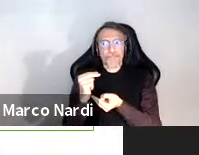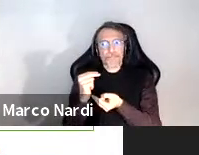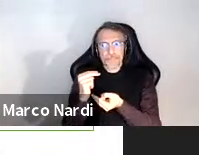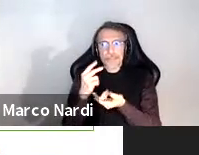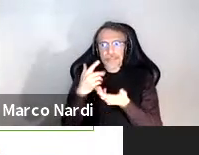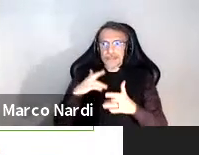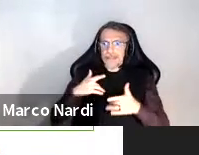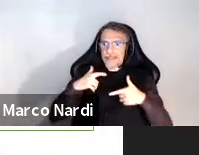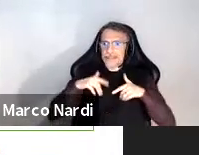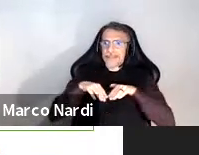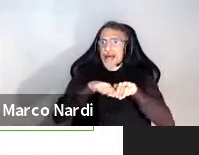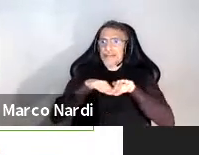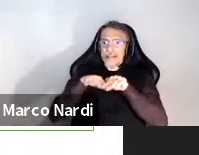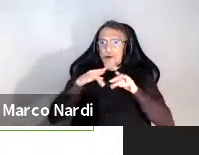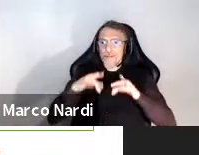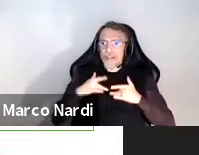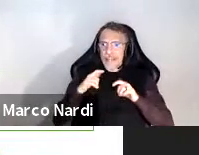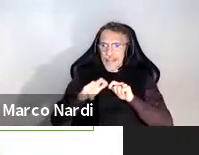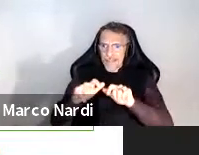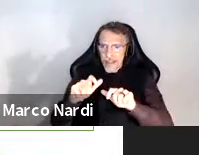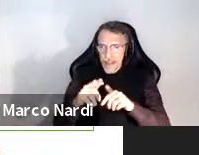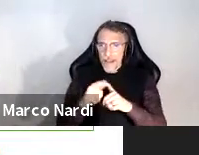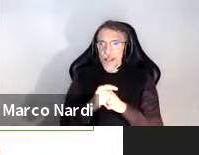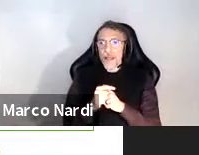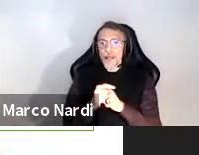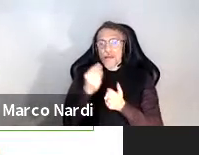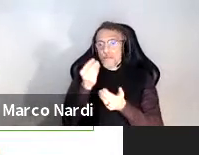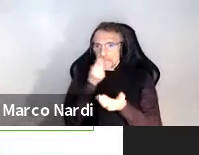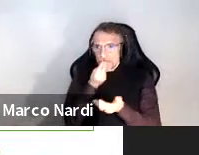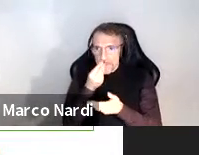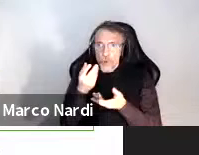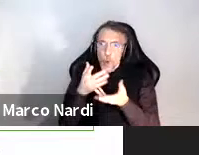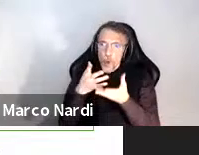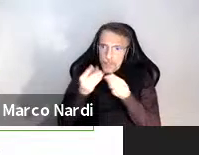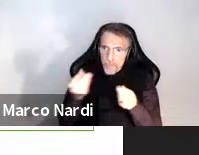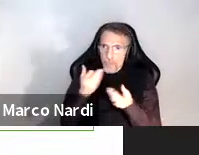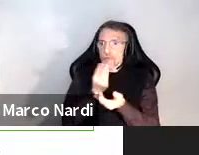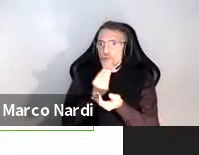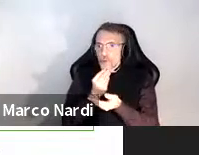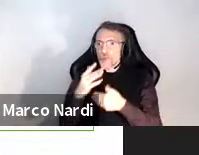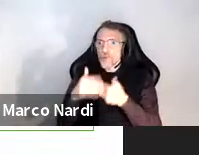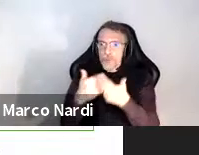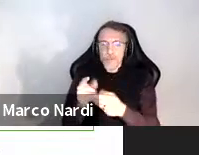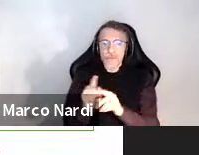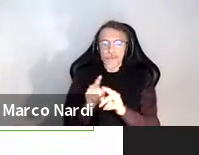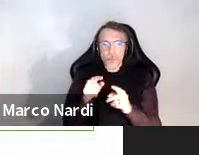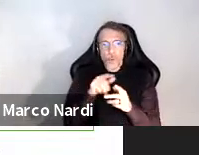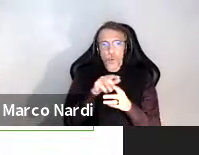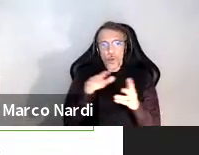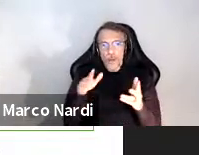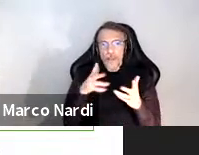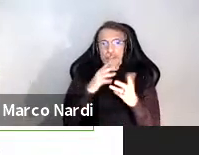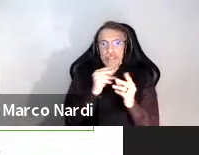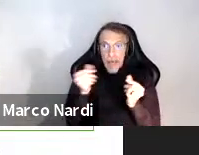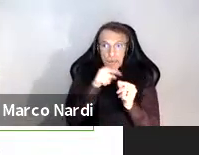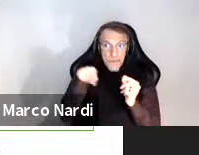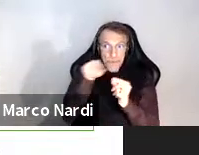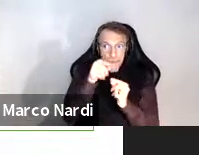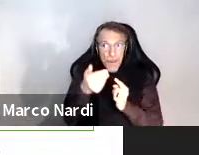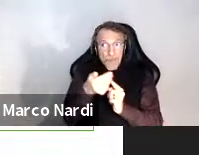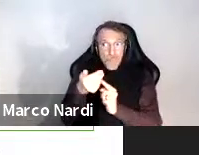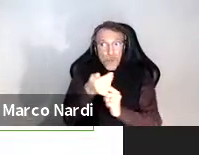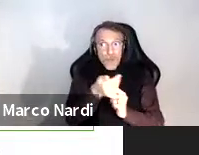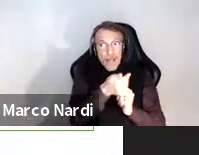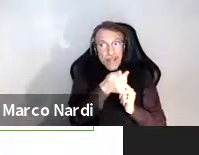of living, and then of course, changing in consumption pattern. There were some that had protracted